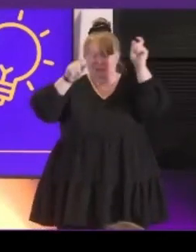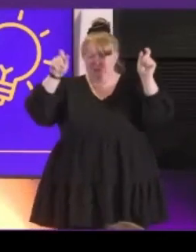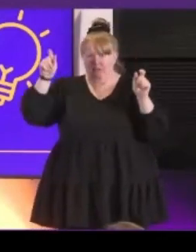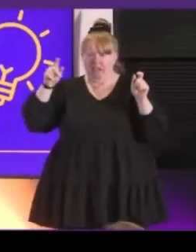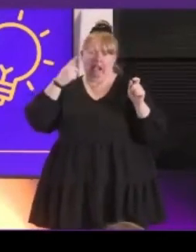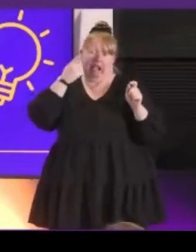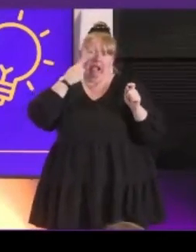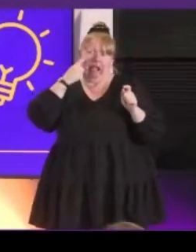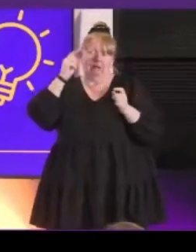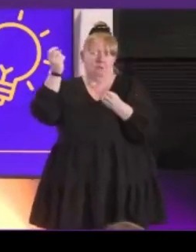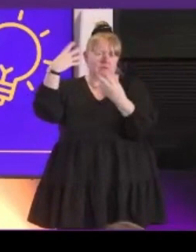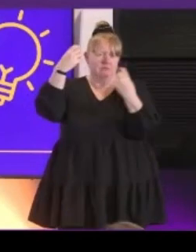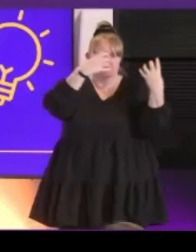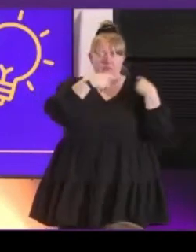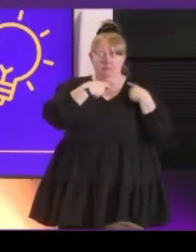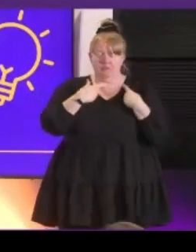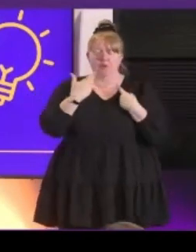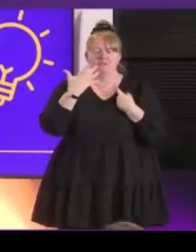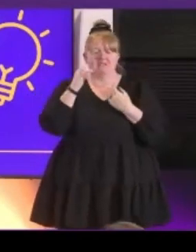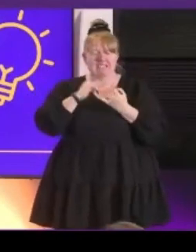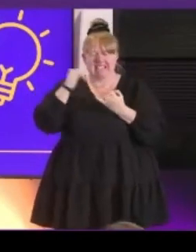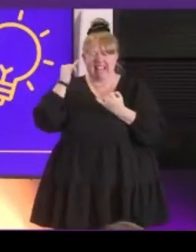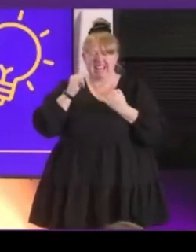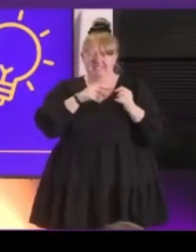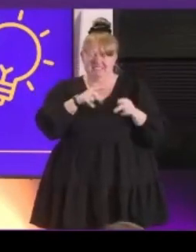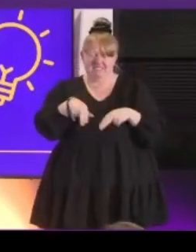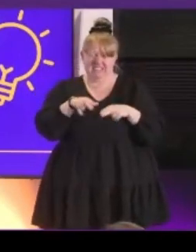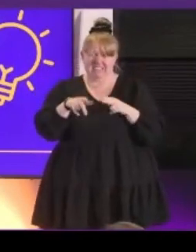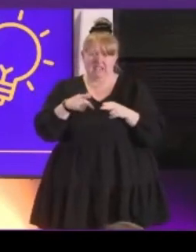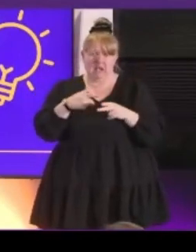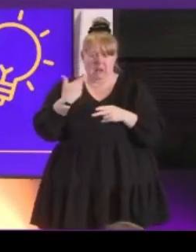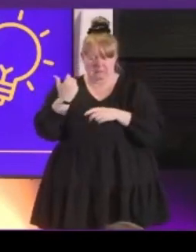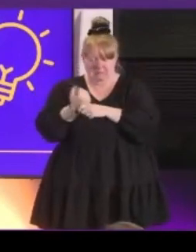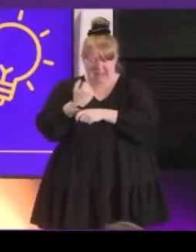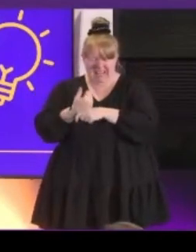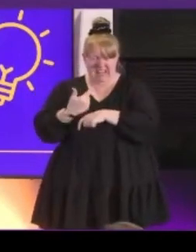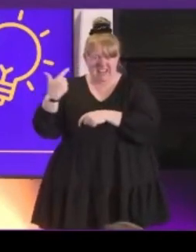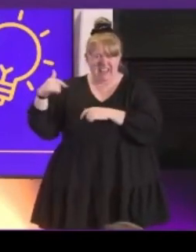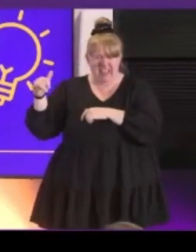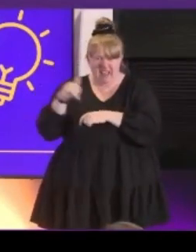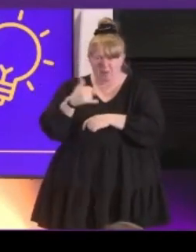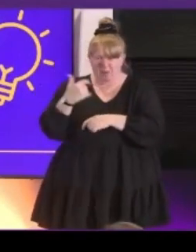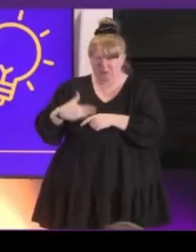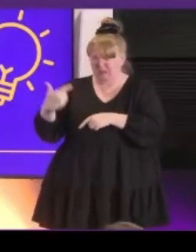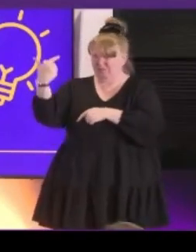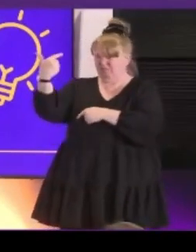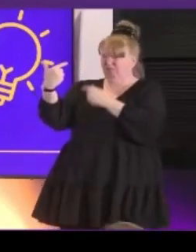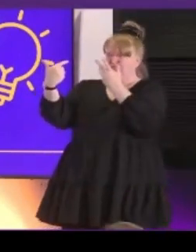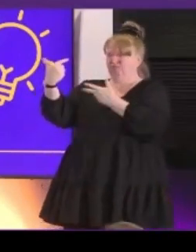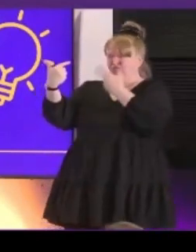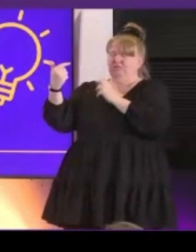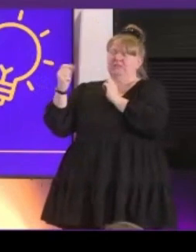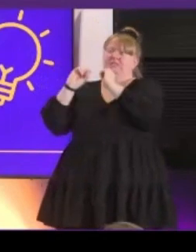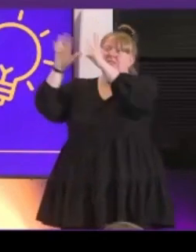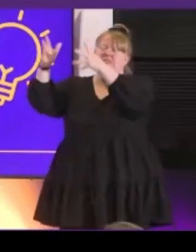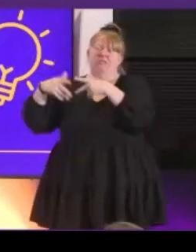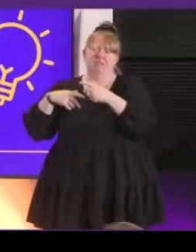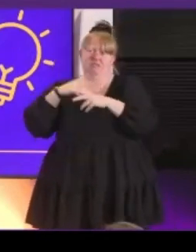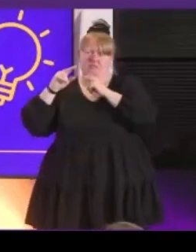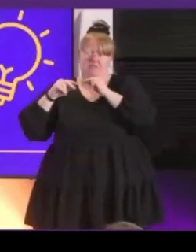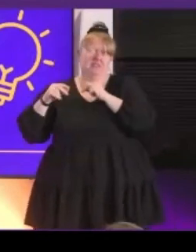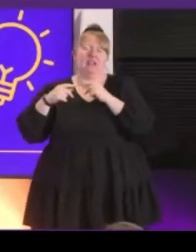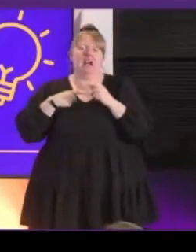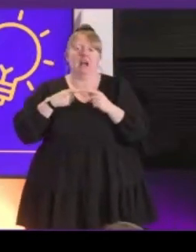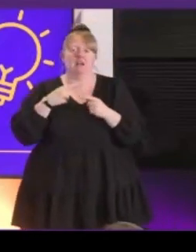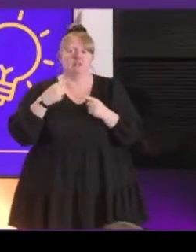what they say. So I sent them the 50-second video, which I made in an airport, by the way. And they came back and said, yeah, this is